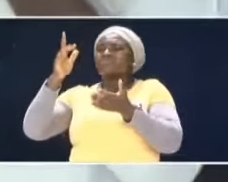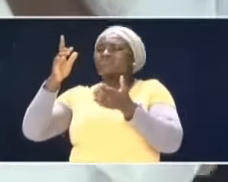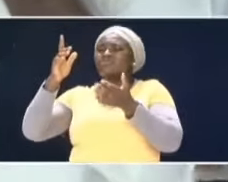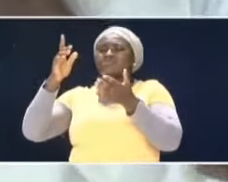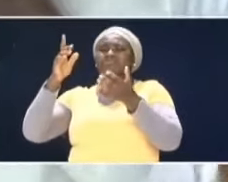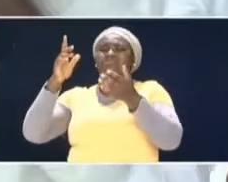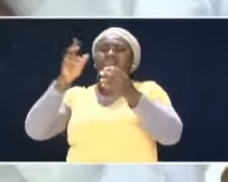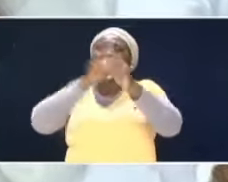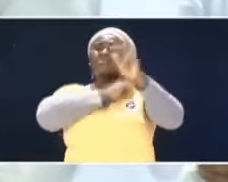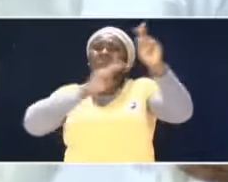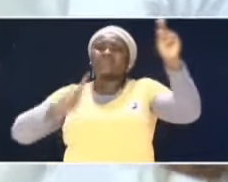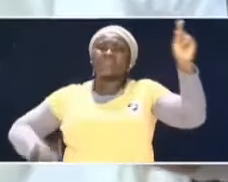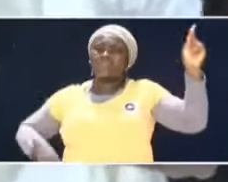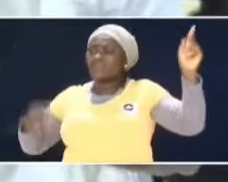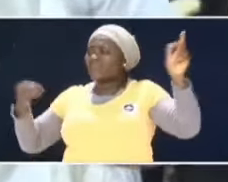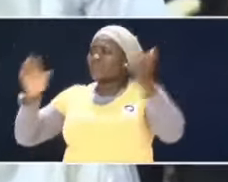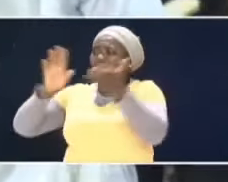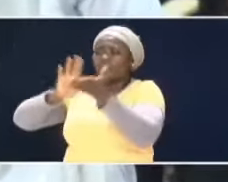Alade Ogo